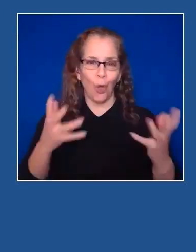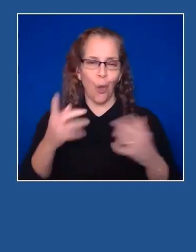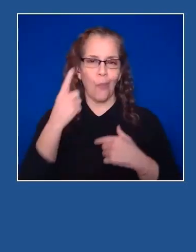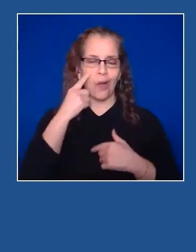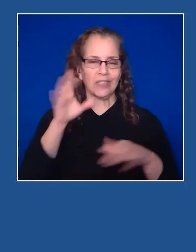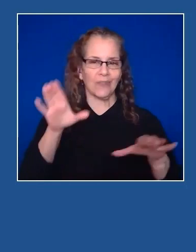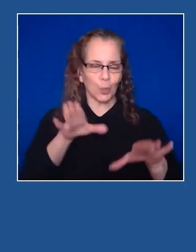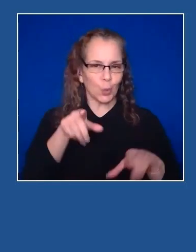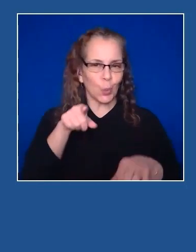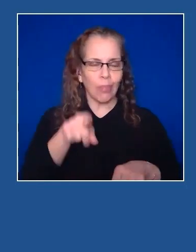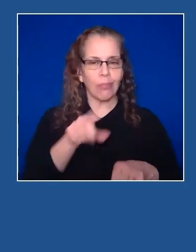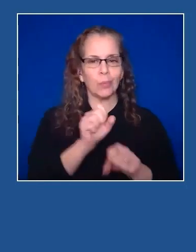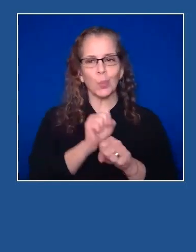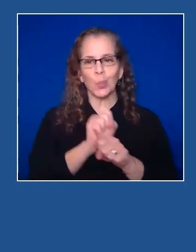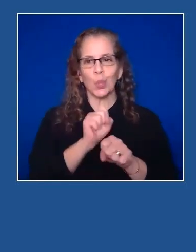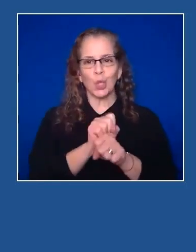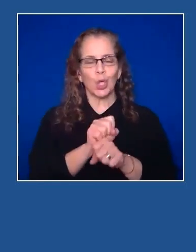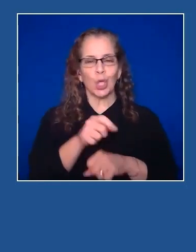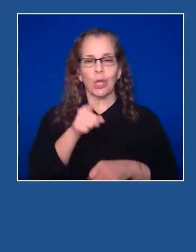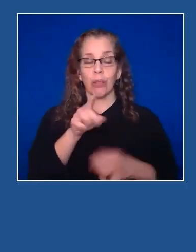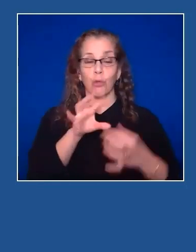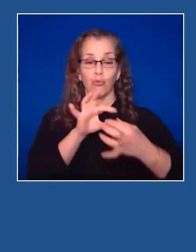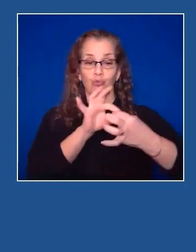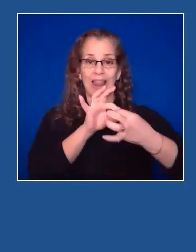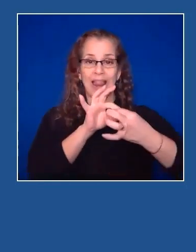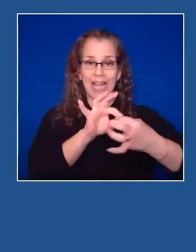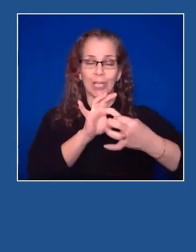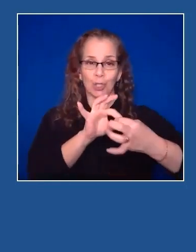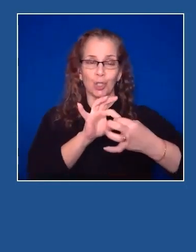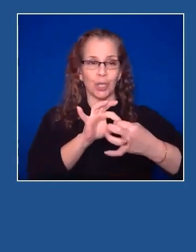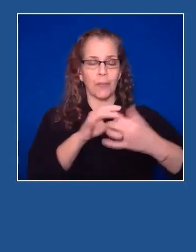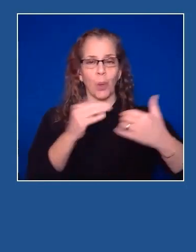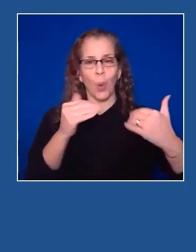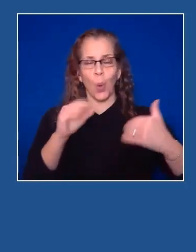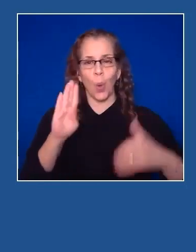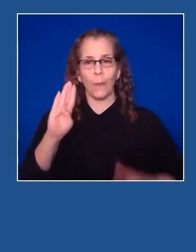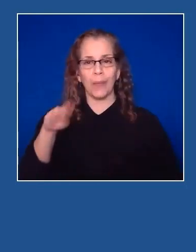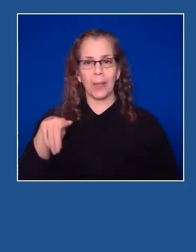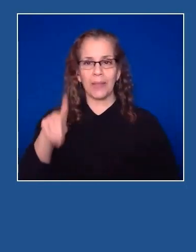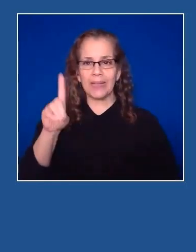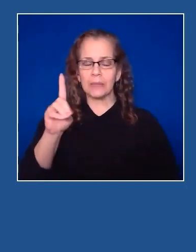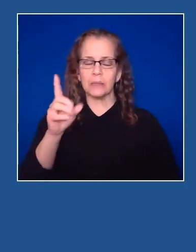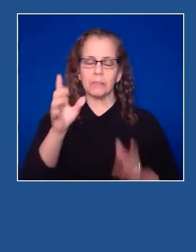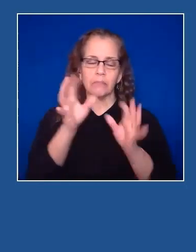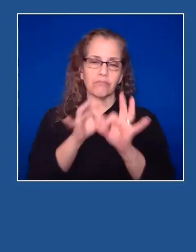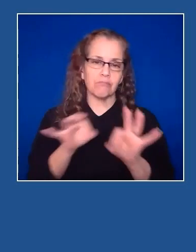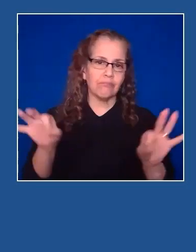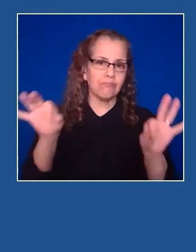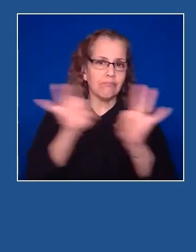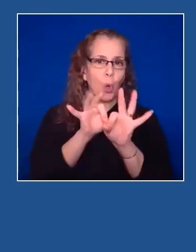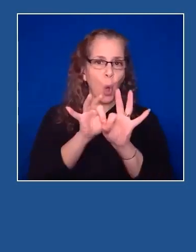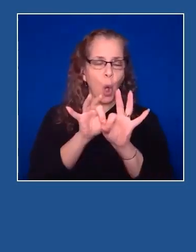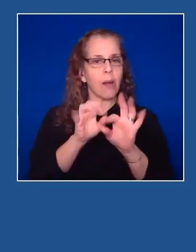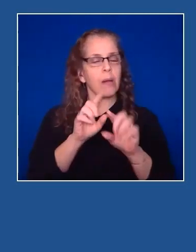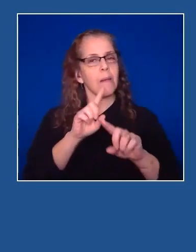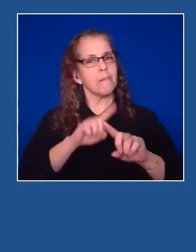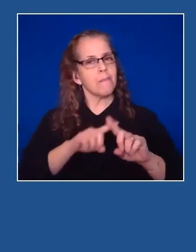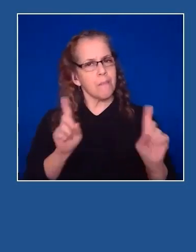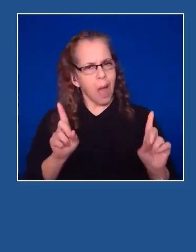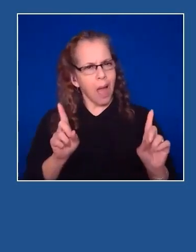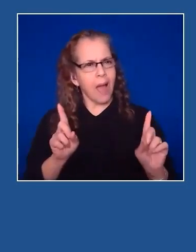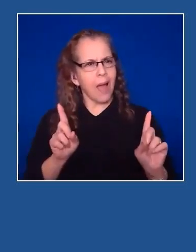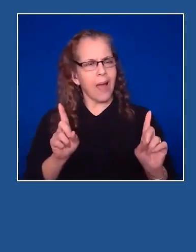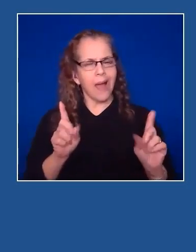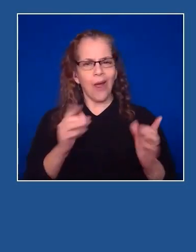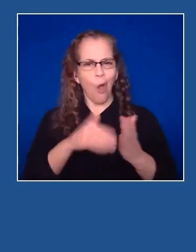work. These relational dynamics part of borderline personality disorder is so important, and yet one that doesn't really receive the attention